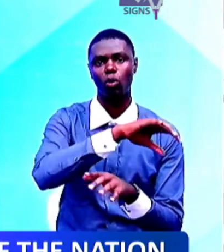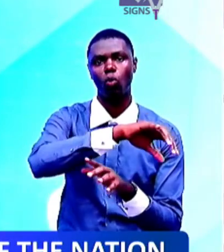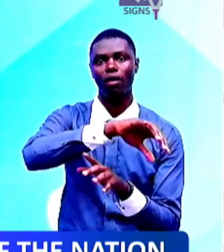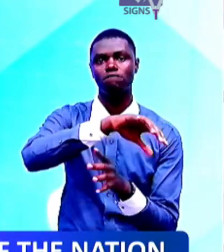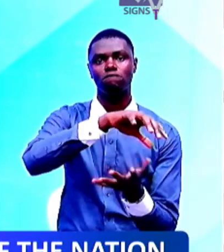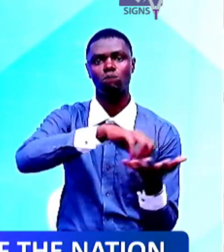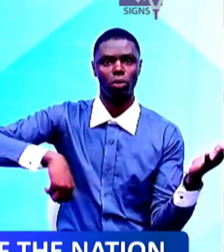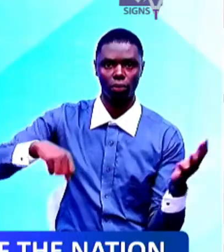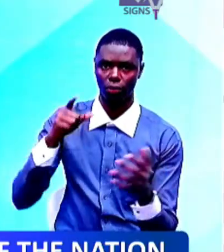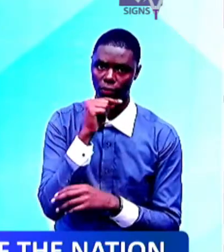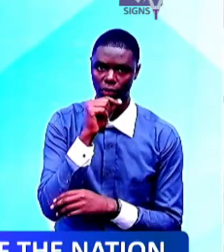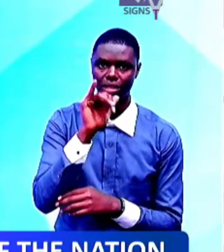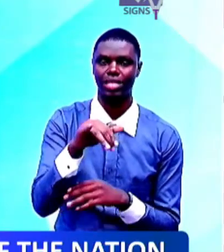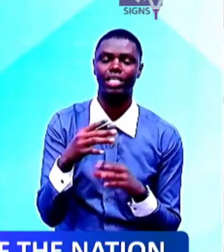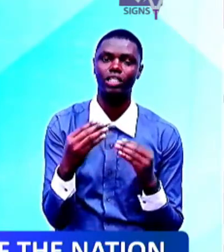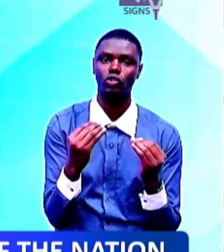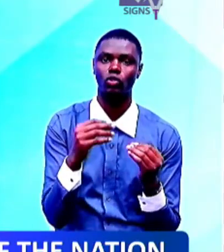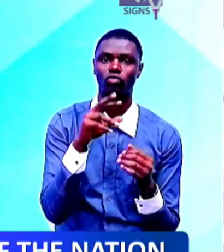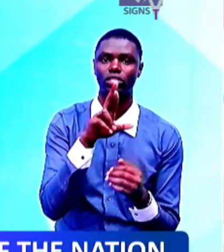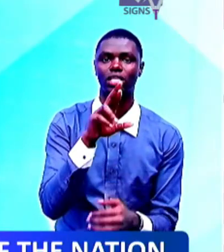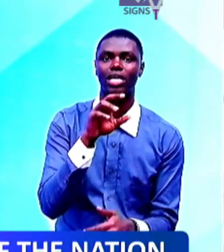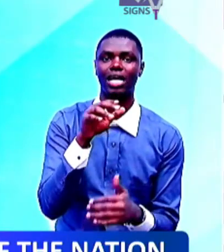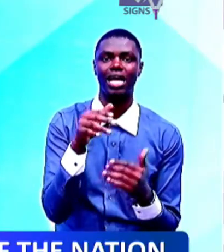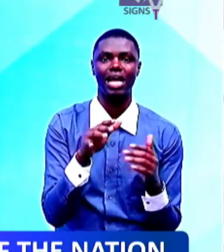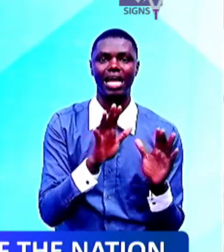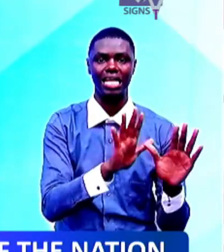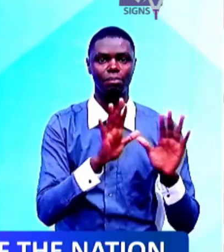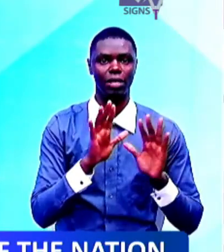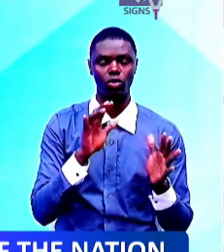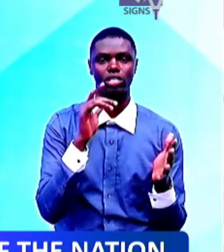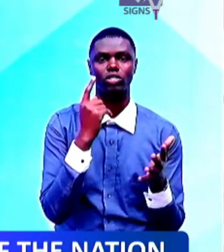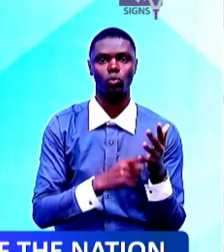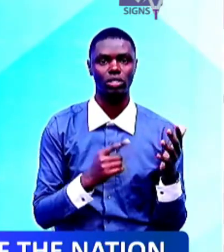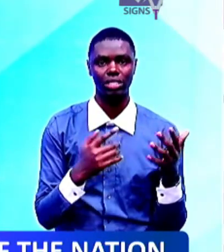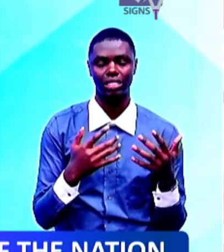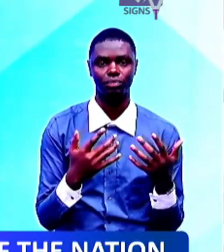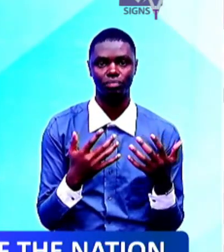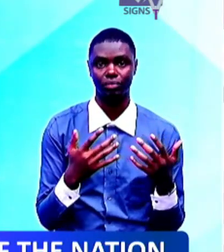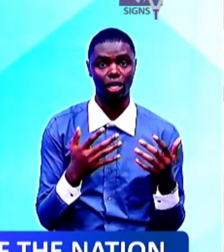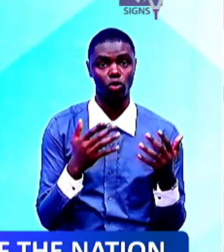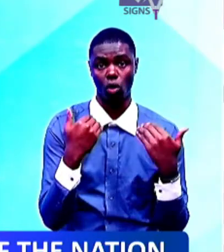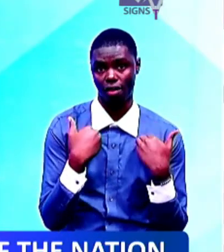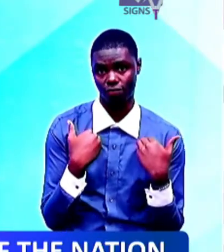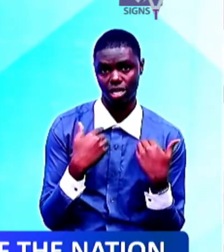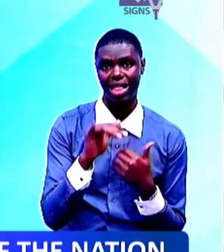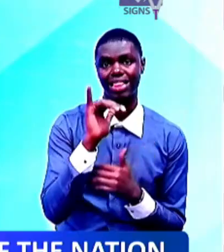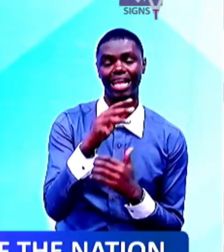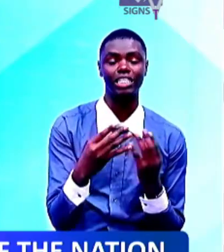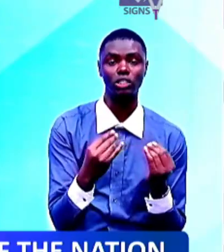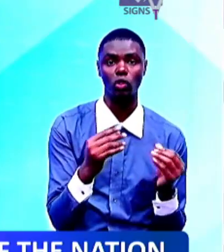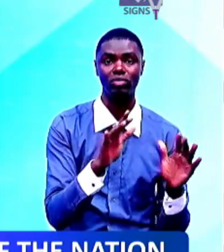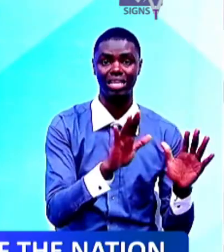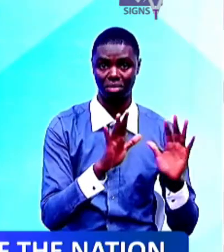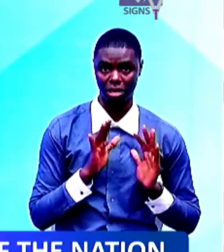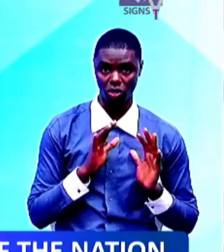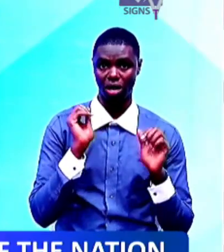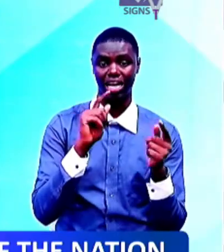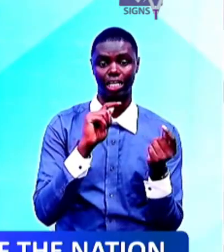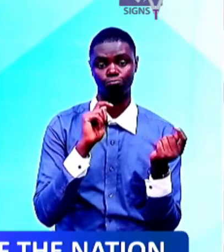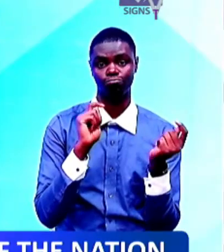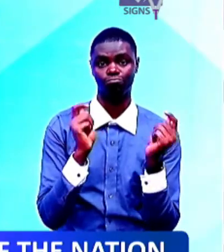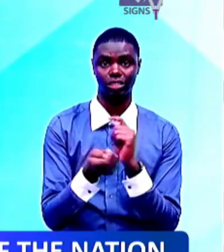you, then that soft rebellion is what left of you. But that soft rebellion can even